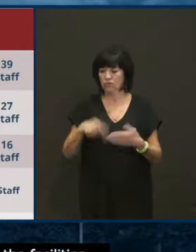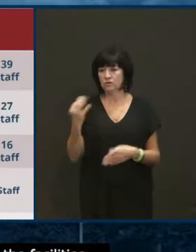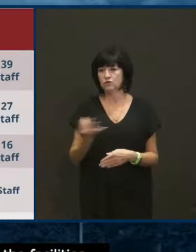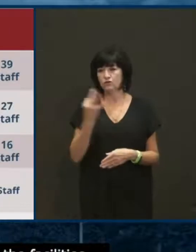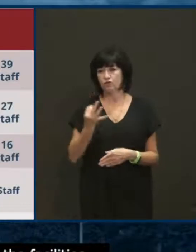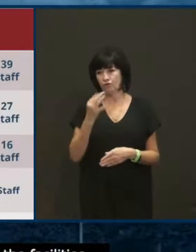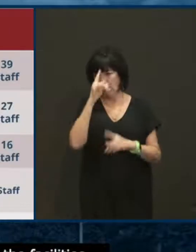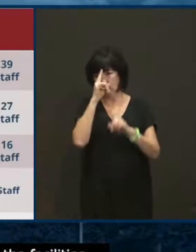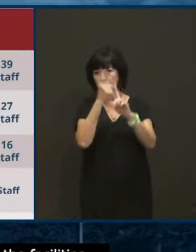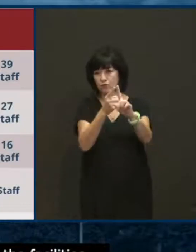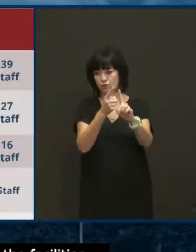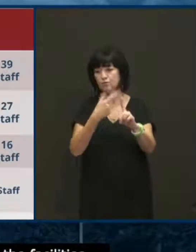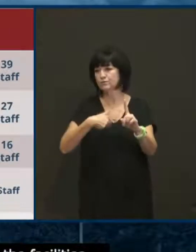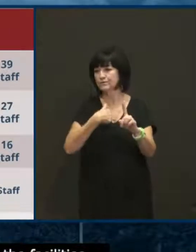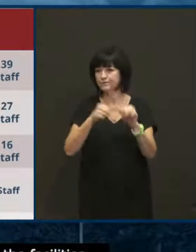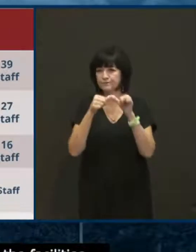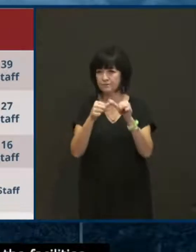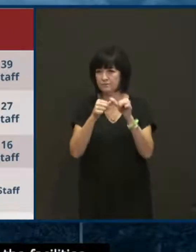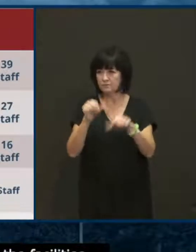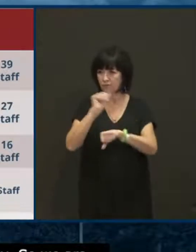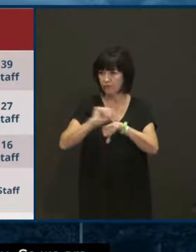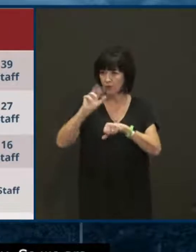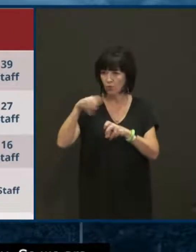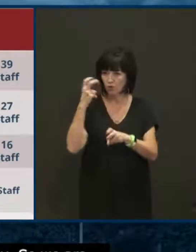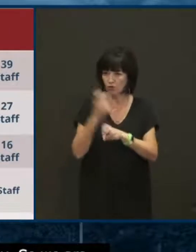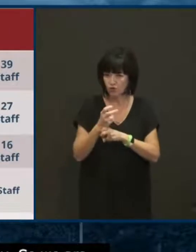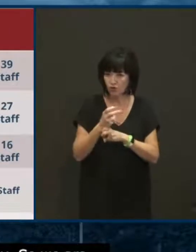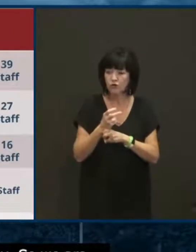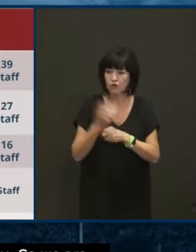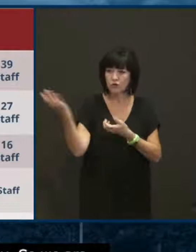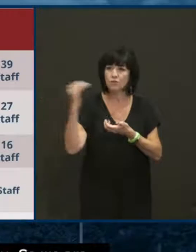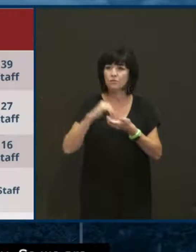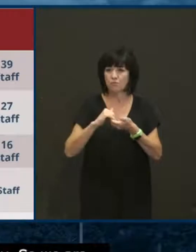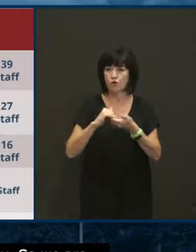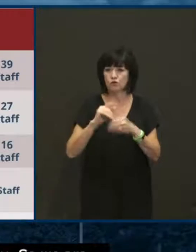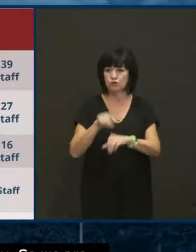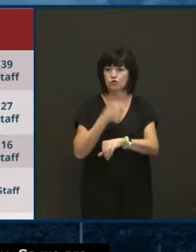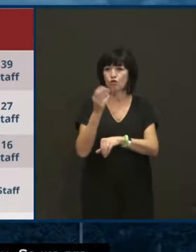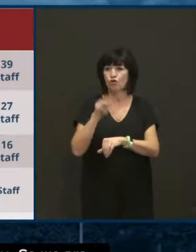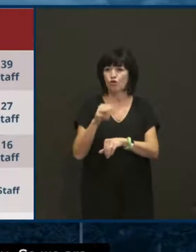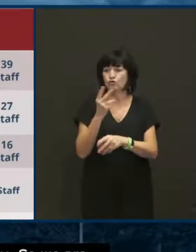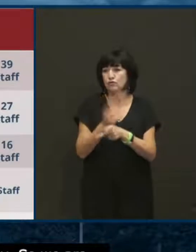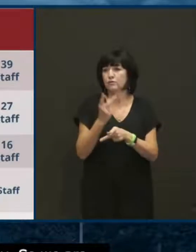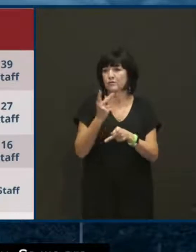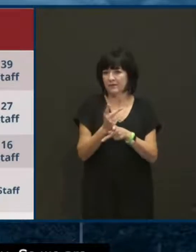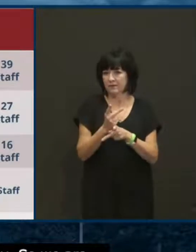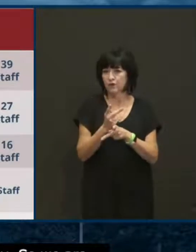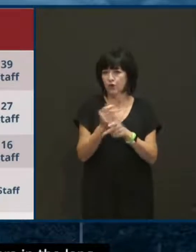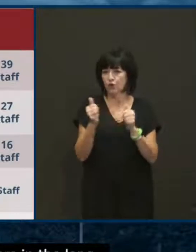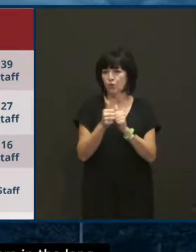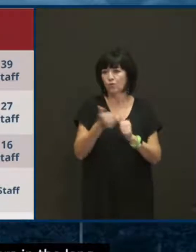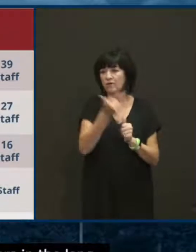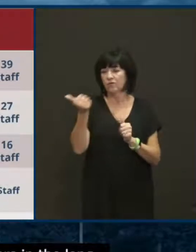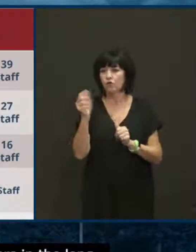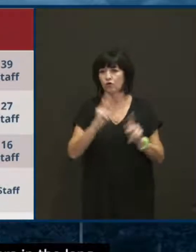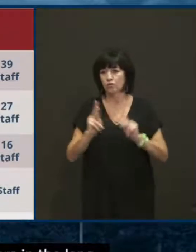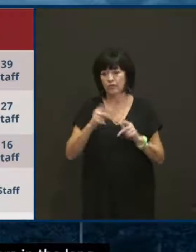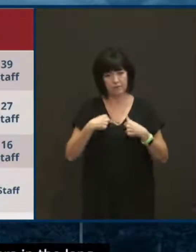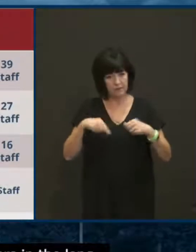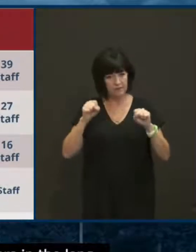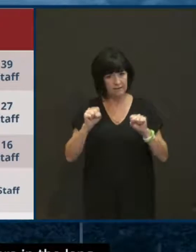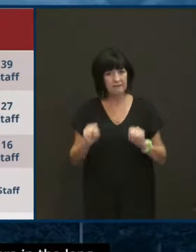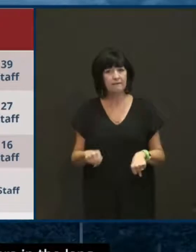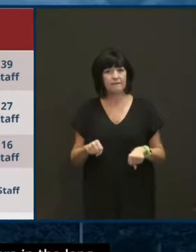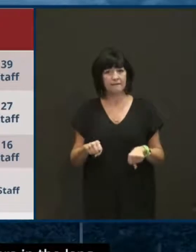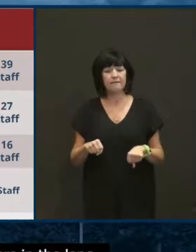hard in partnership with others in long-term care in hopes that we can really prevent additional